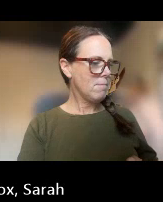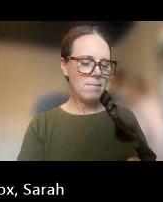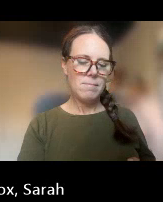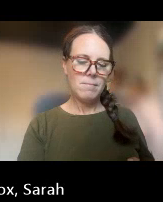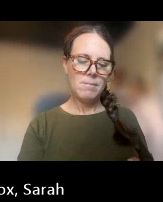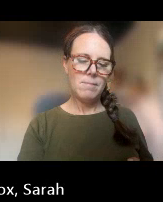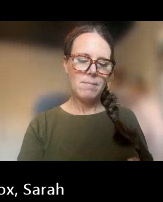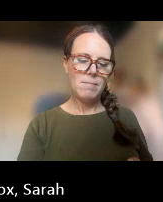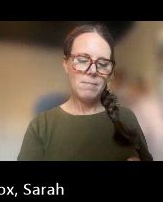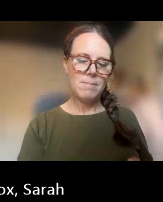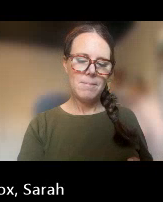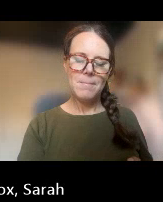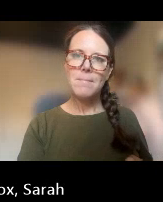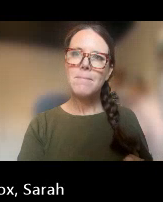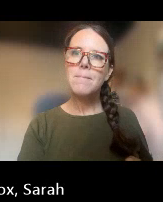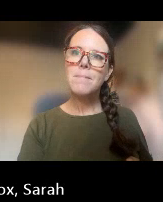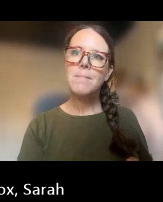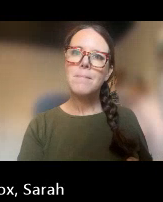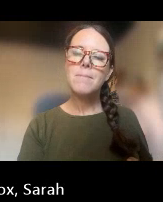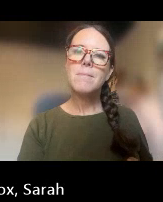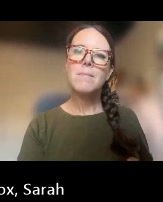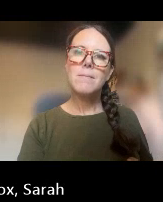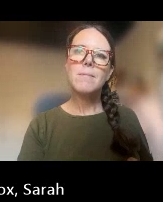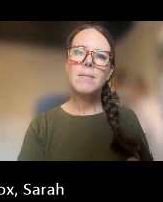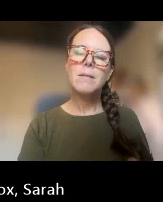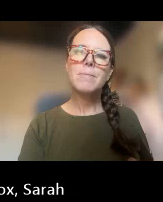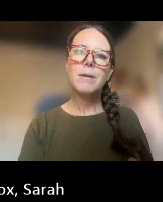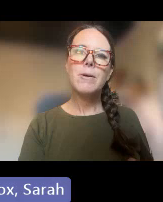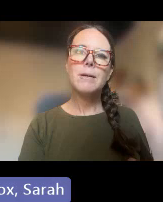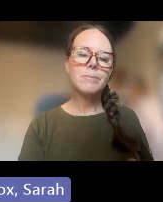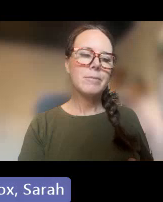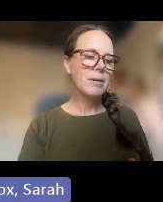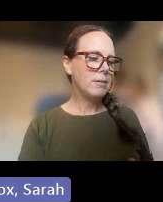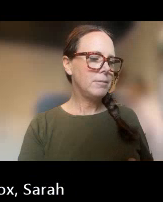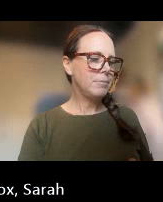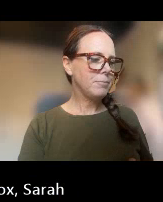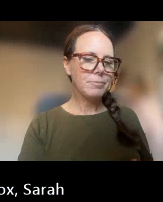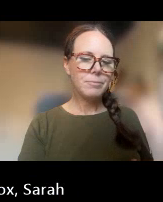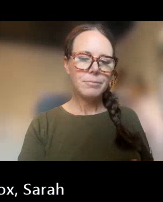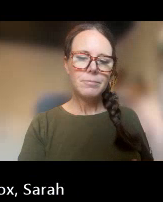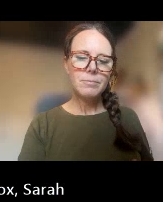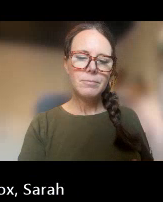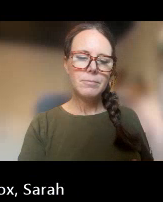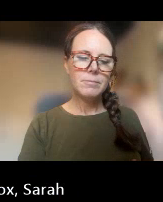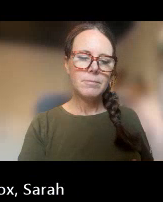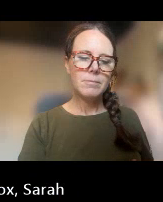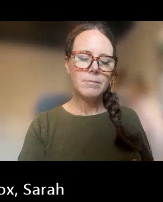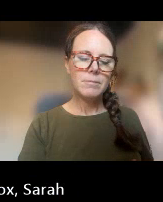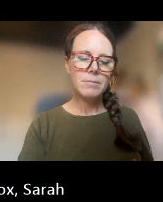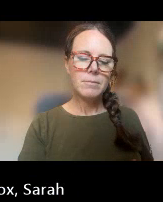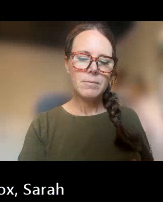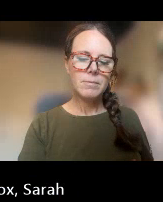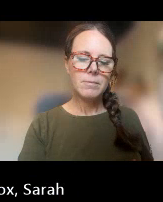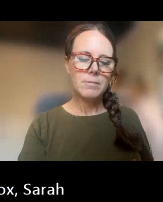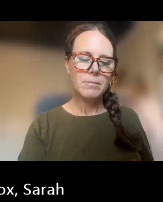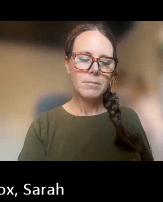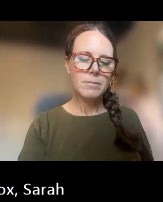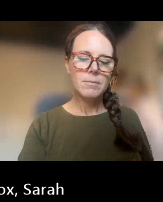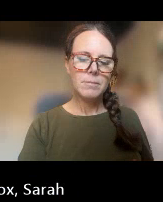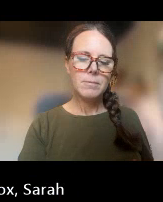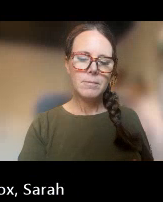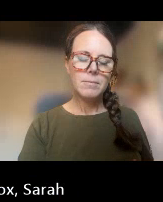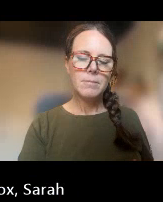overprescribed, assuming you funded their full ask amounts. All right. The other thing I would just remind, because we had